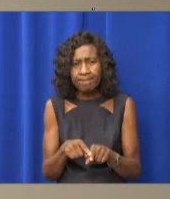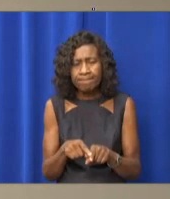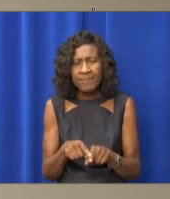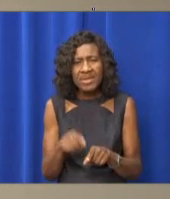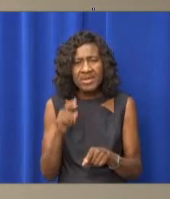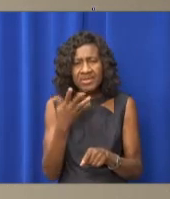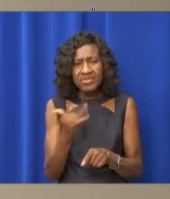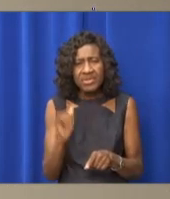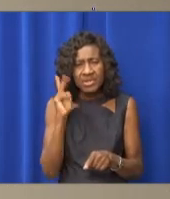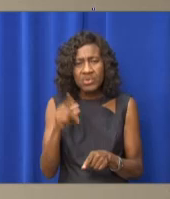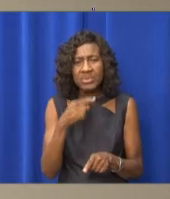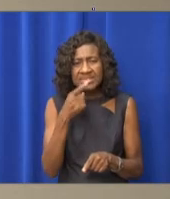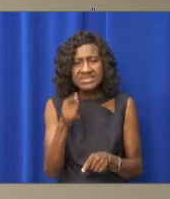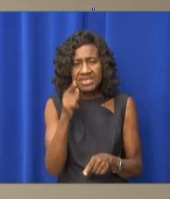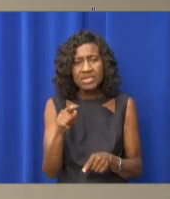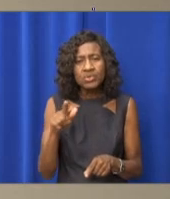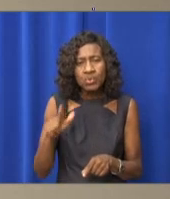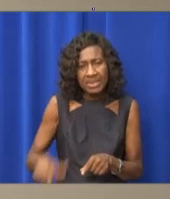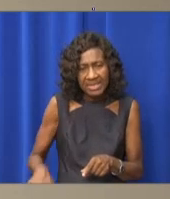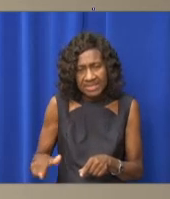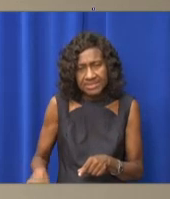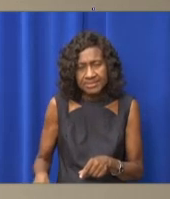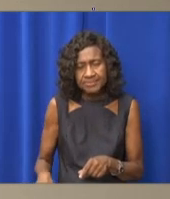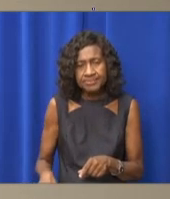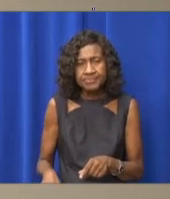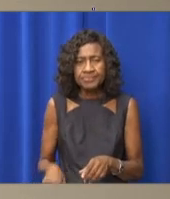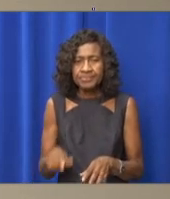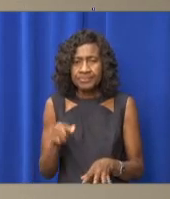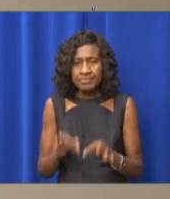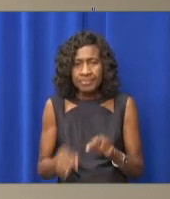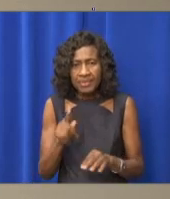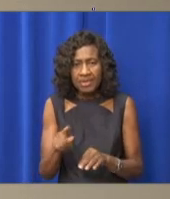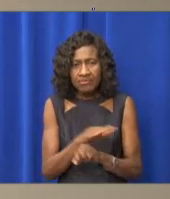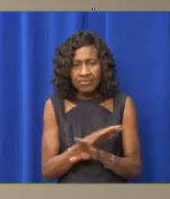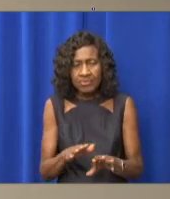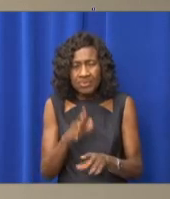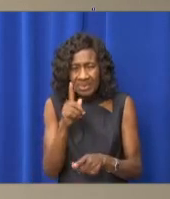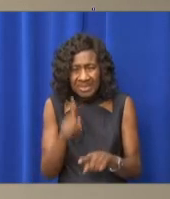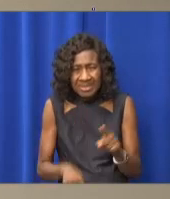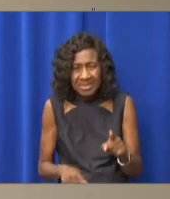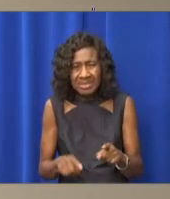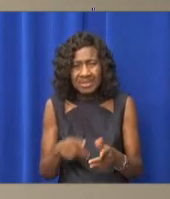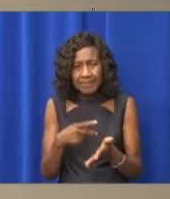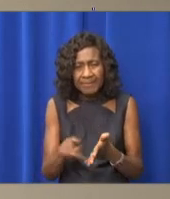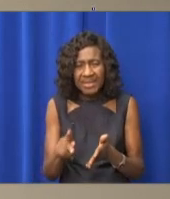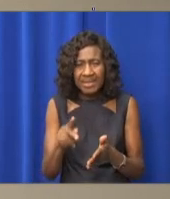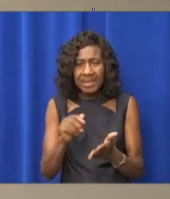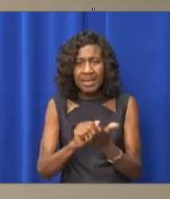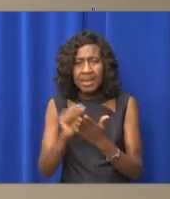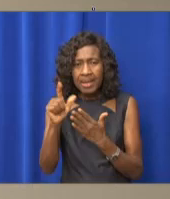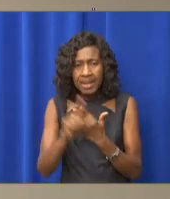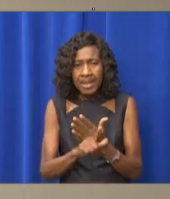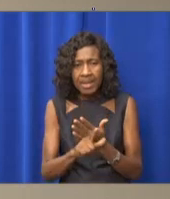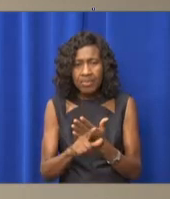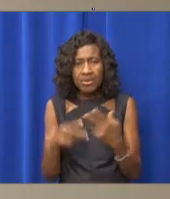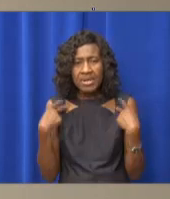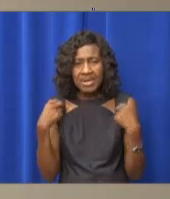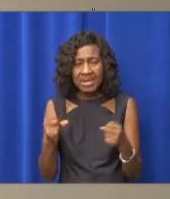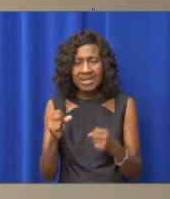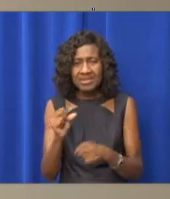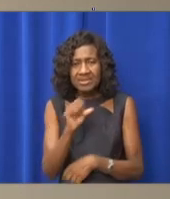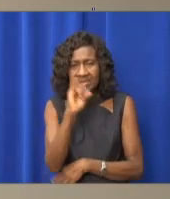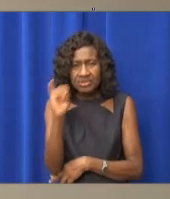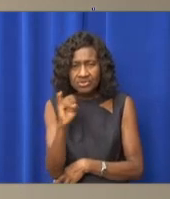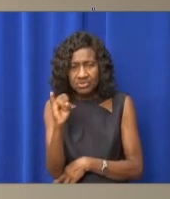not have been able to pay their April health insurance premiums and in need of assistance should respond by May